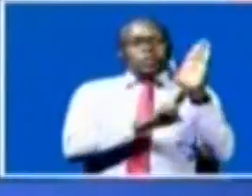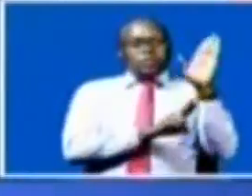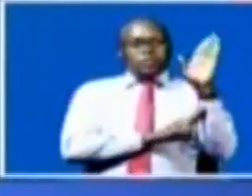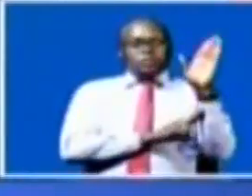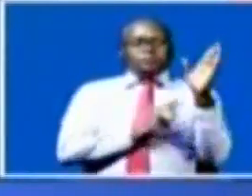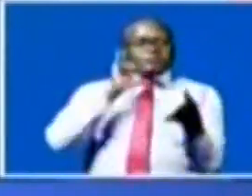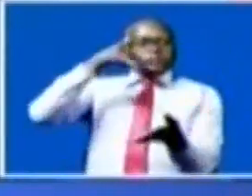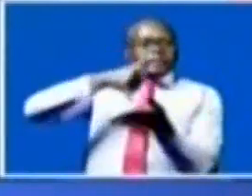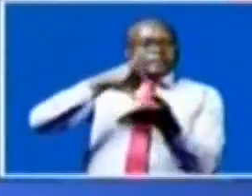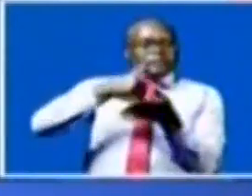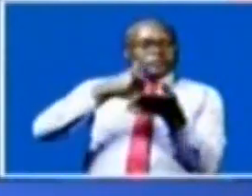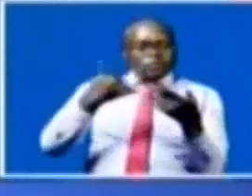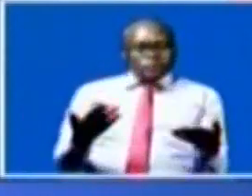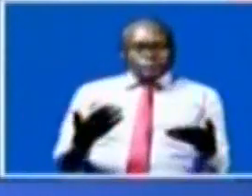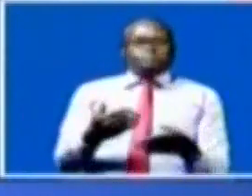to include